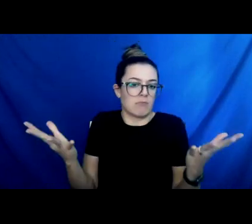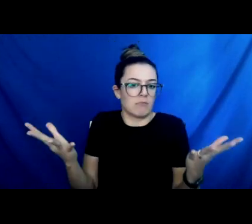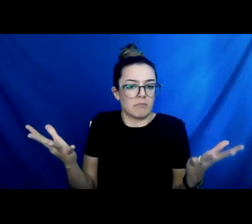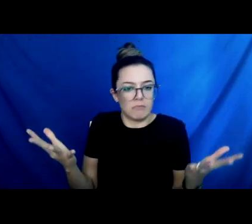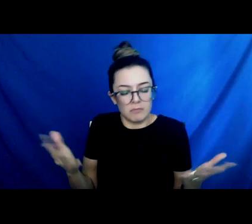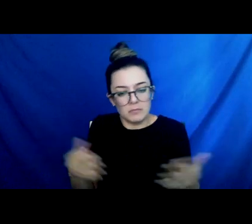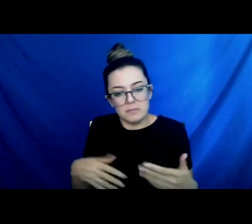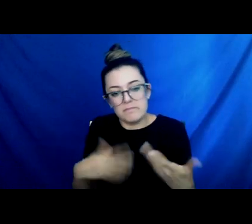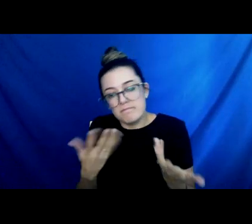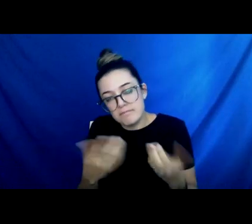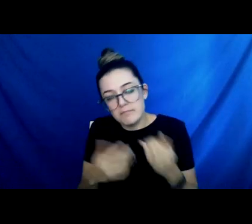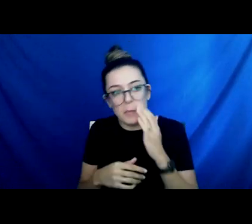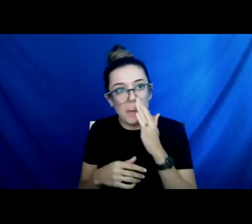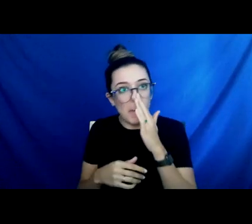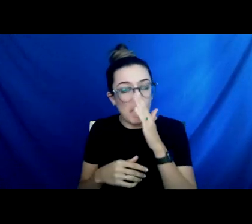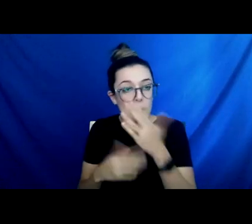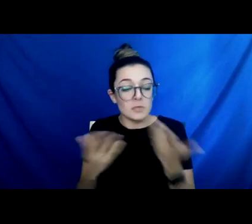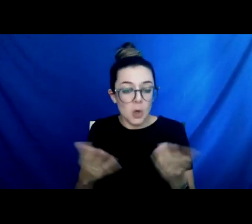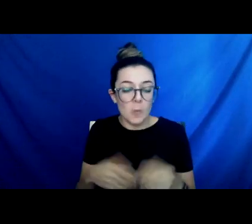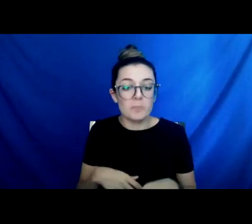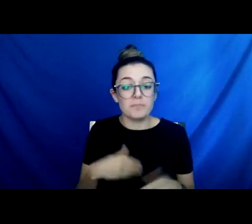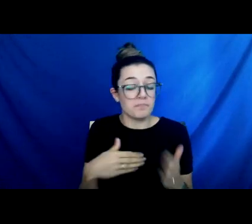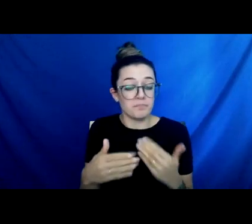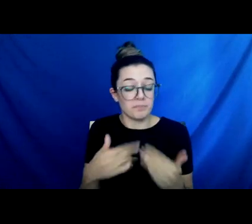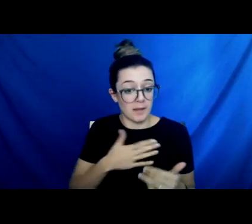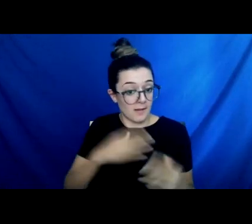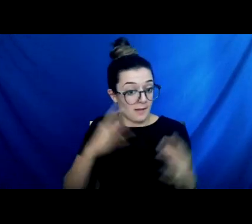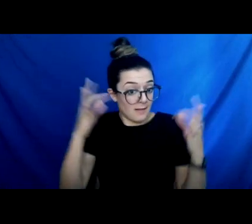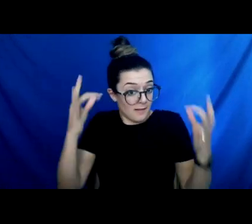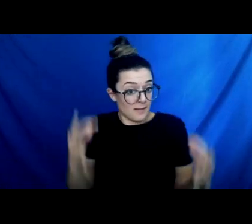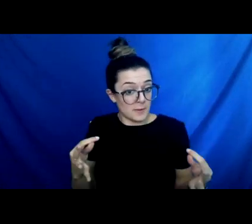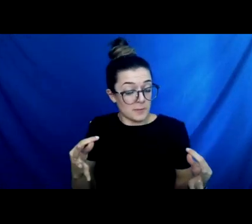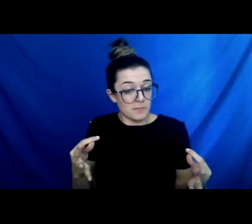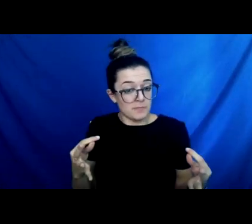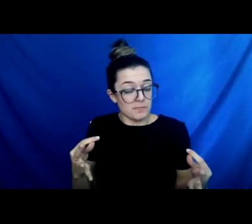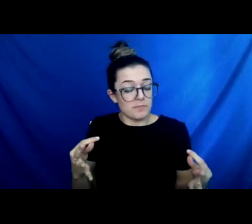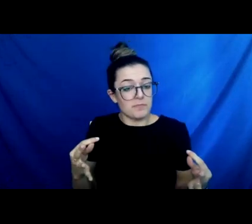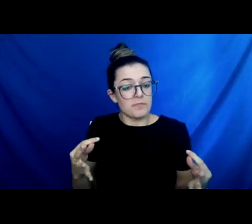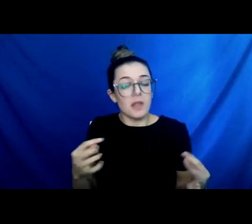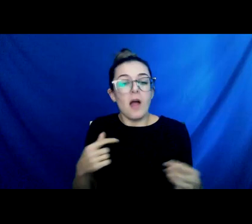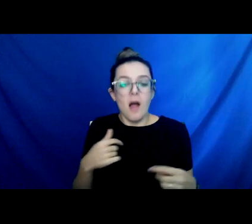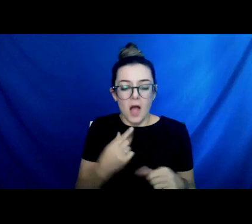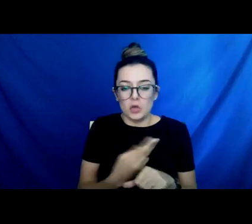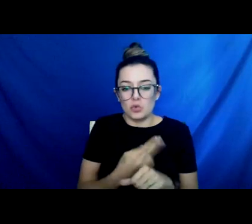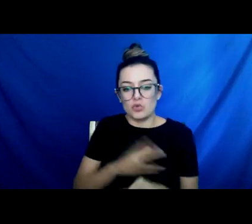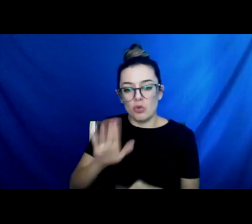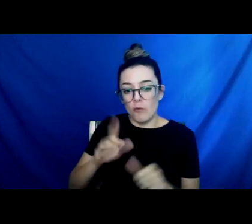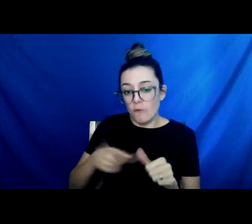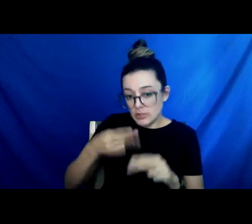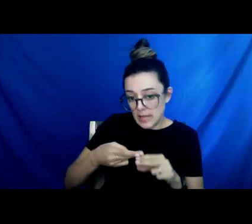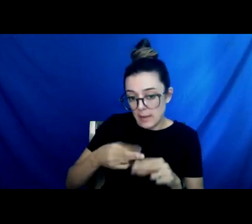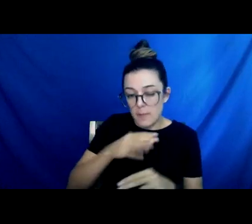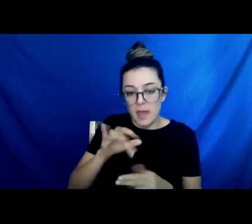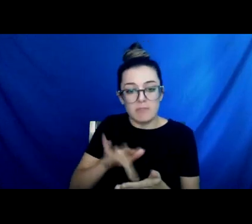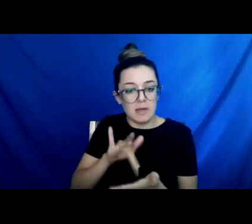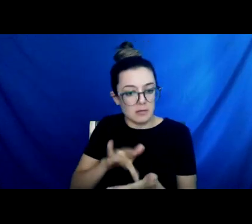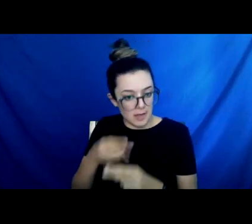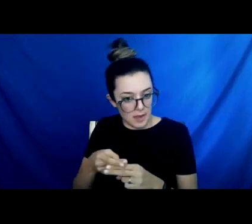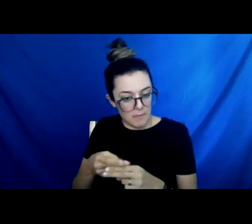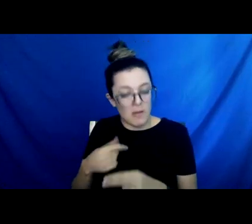chose not to do either of those things. What I did was I used her first and middle name, and I showed the photo of her